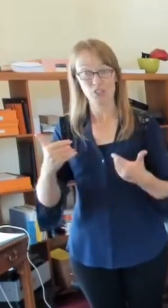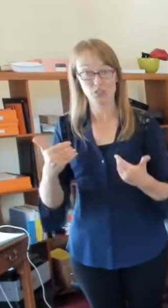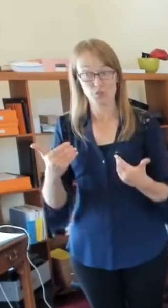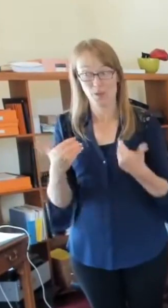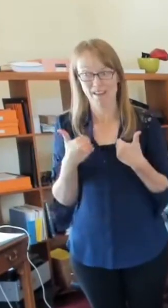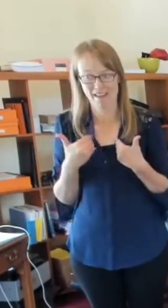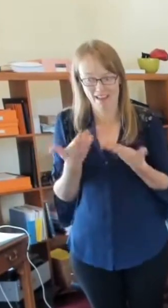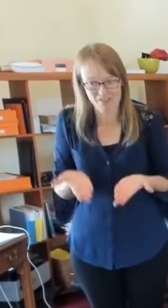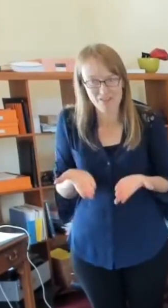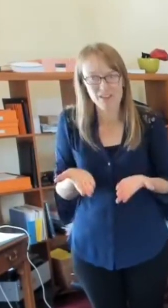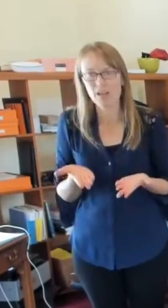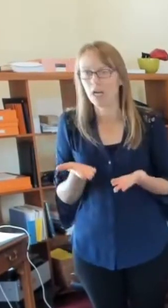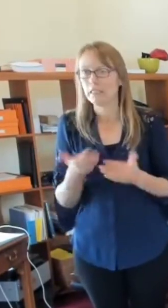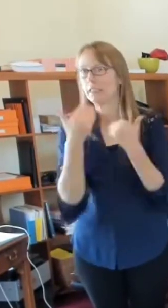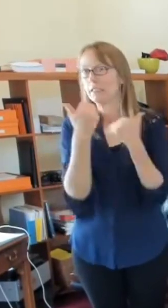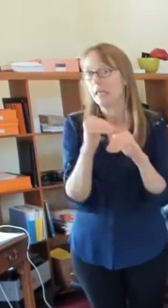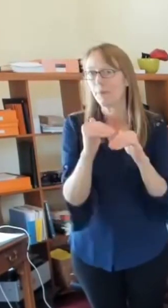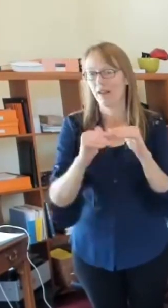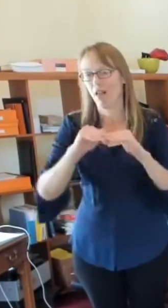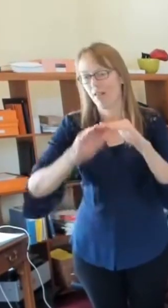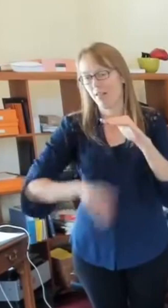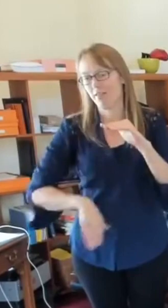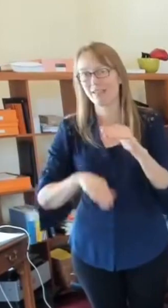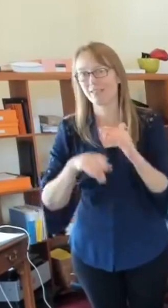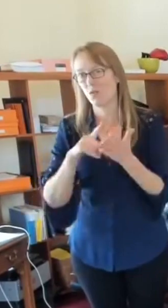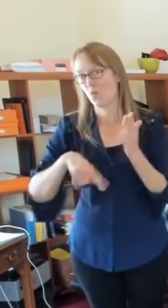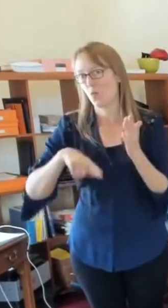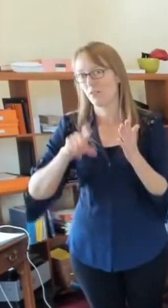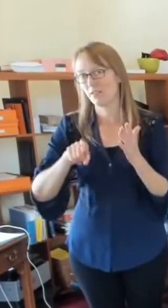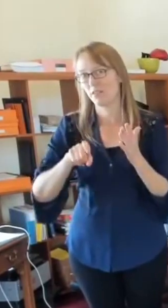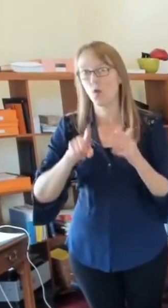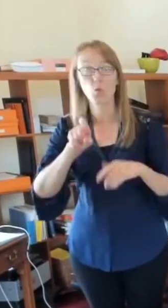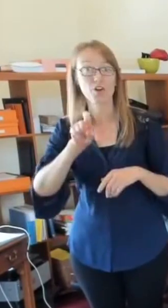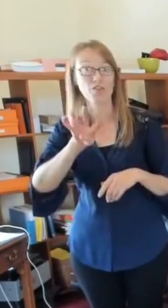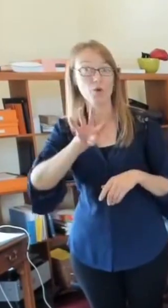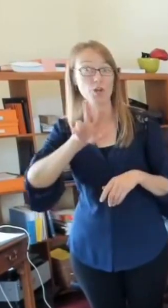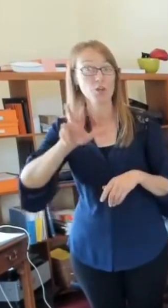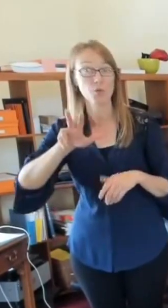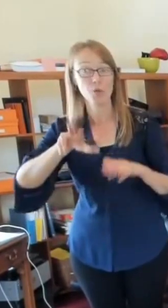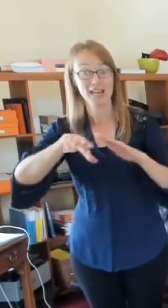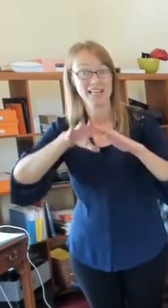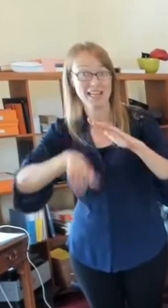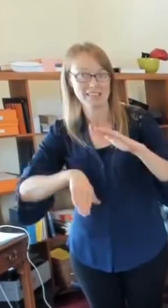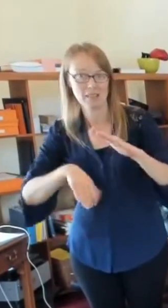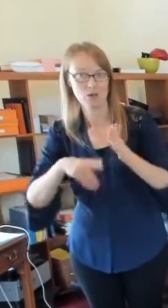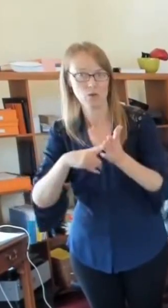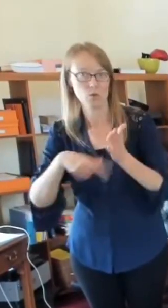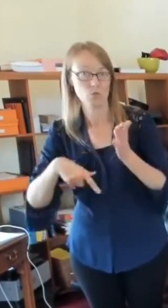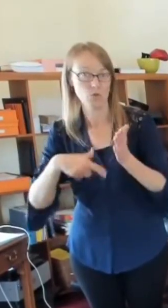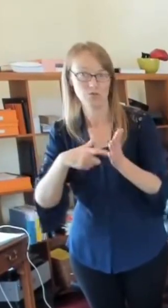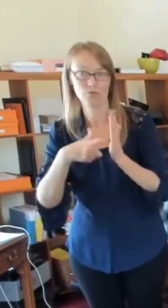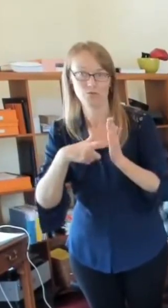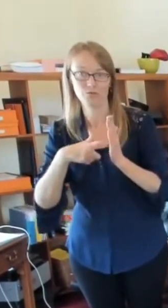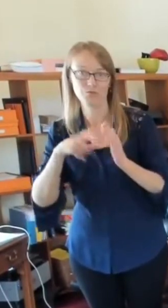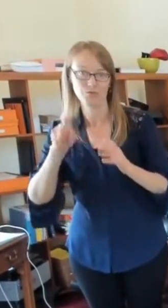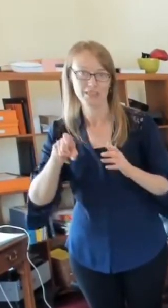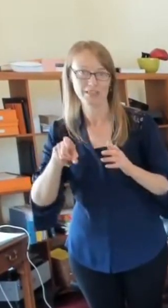organization calls for. In fact, this morning the number was 143 fewer than we need to have,